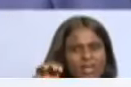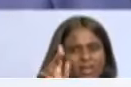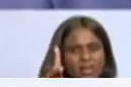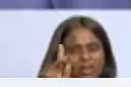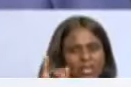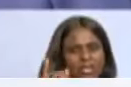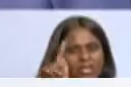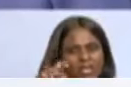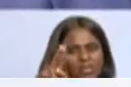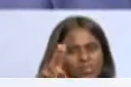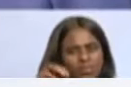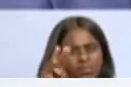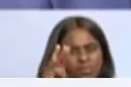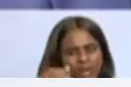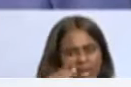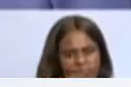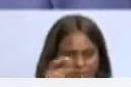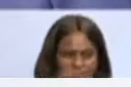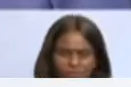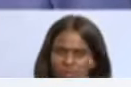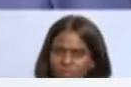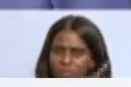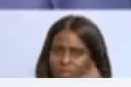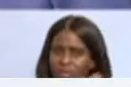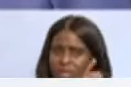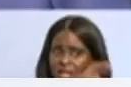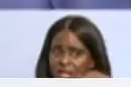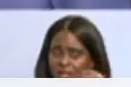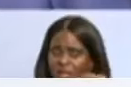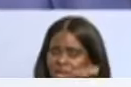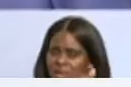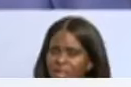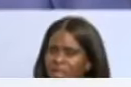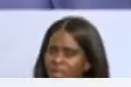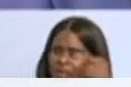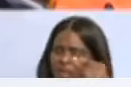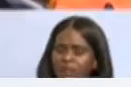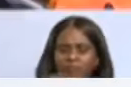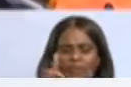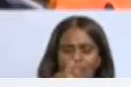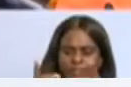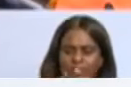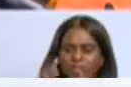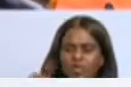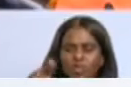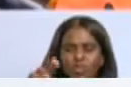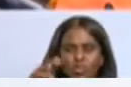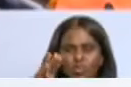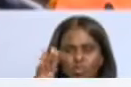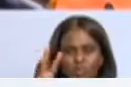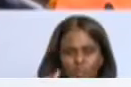project by Sino Mine in Mumba District, which we opened.